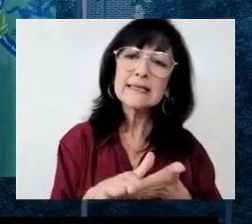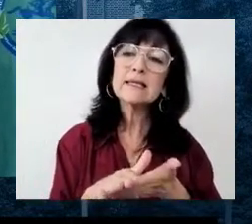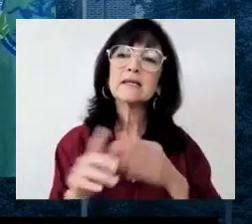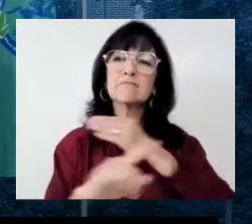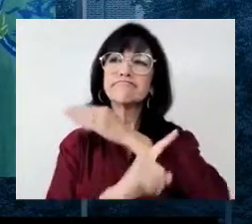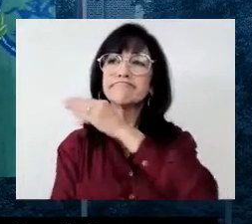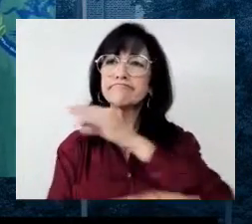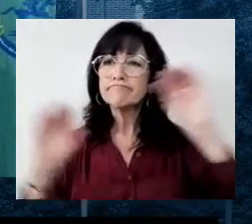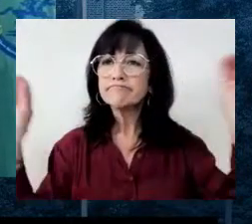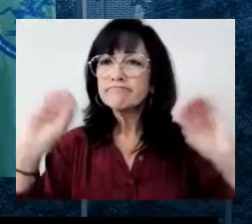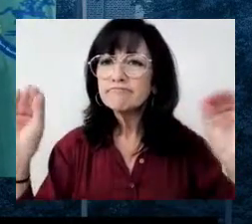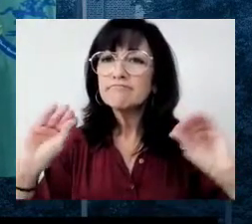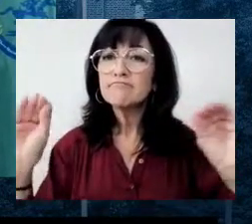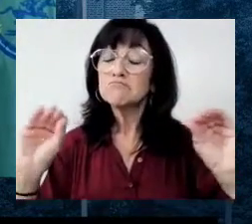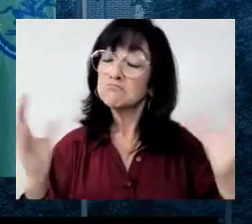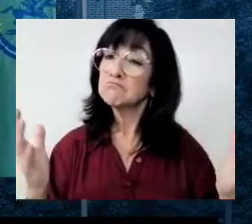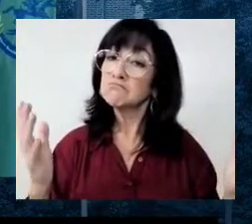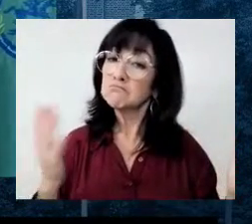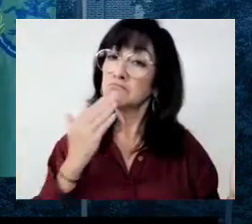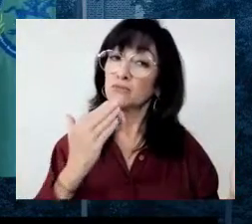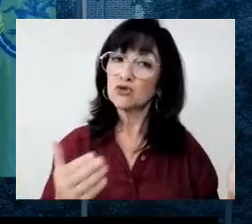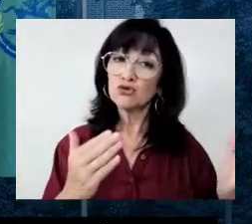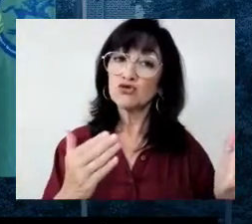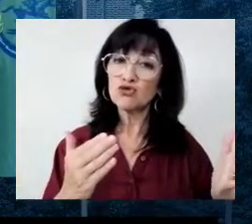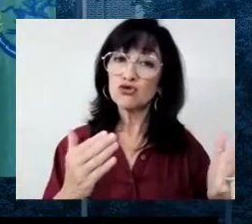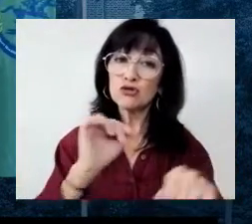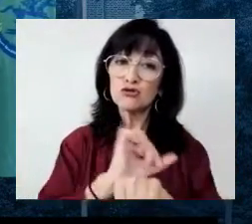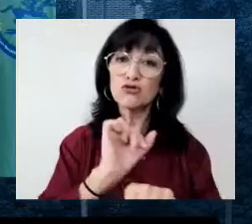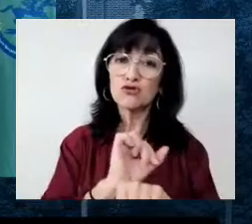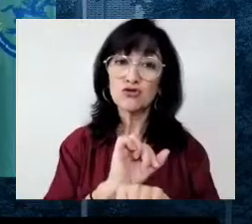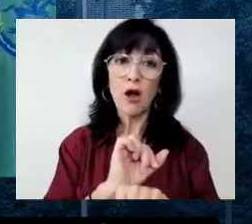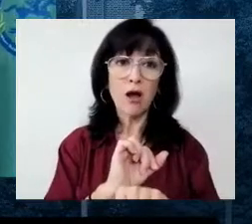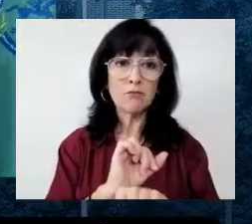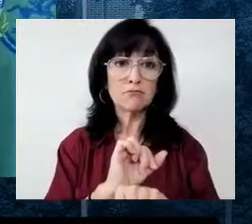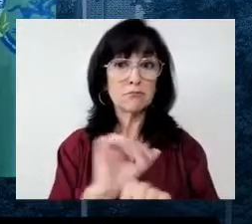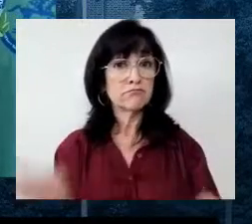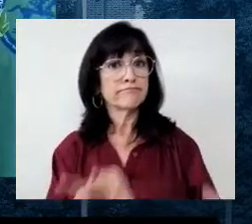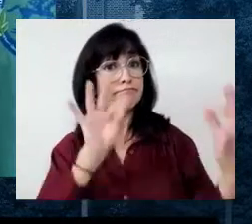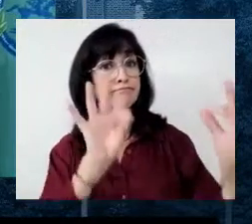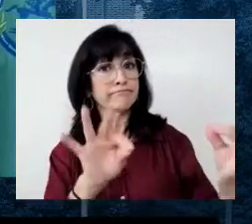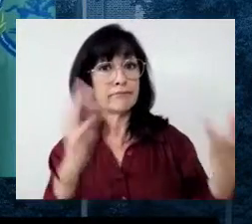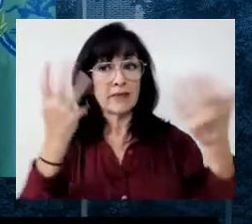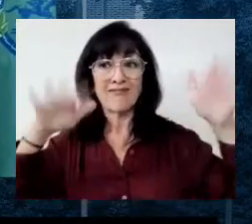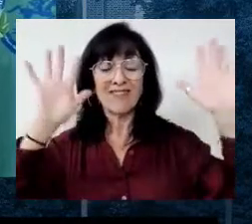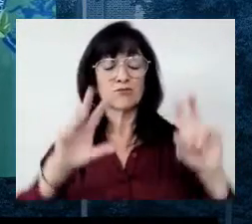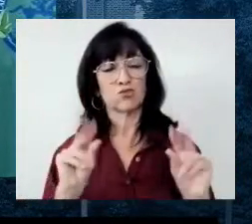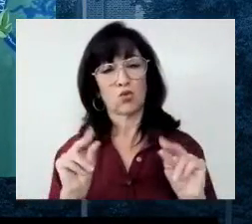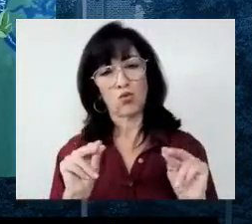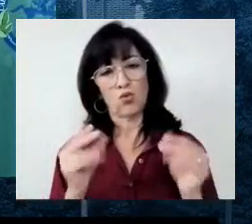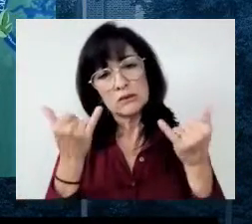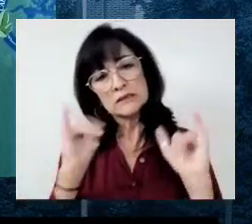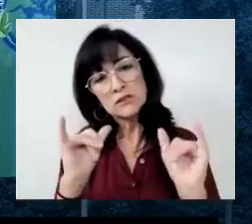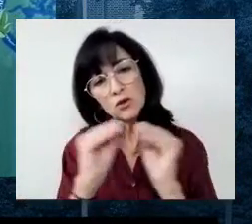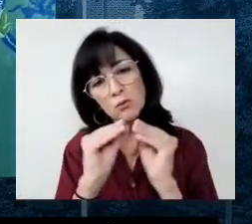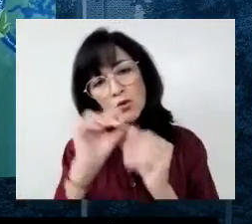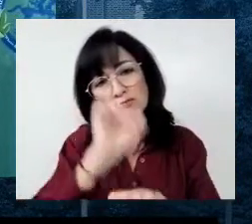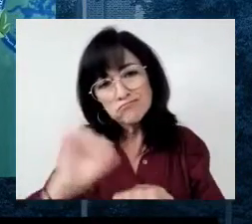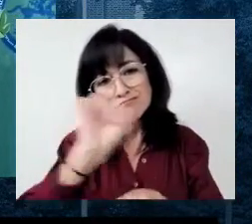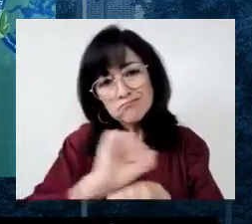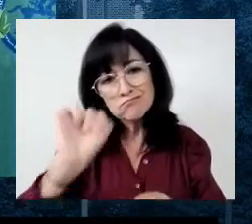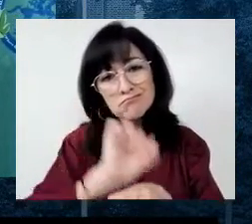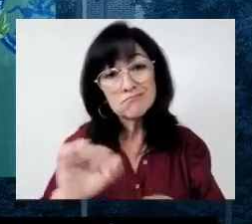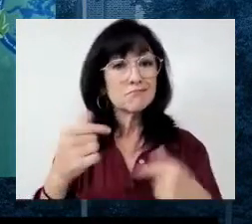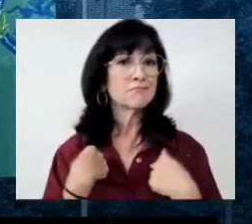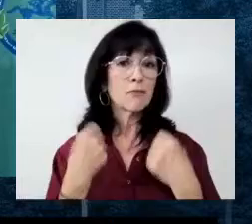And we did a pretty good job. We have a lot of work to do. As I travel around the state, I see a lot of litter. People